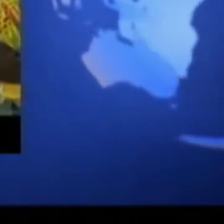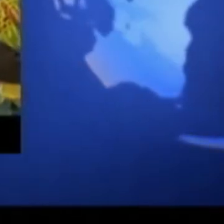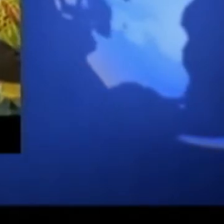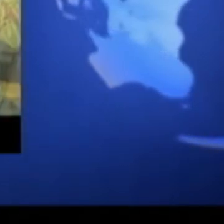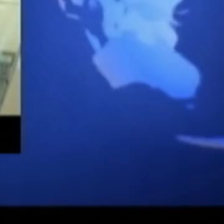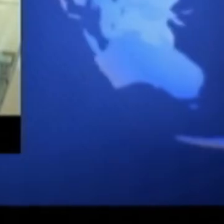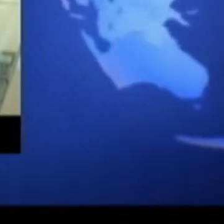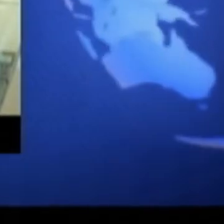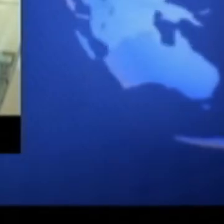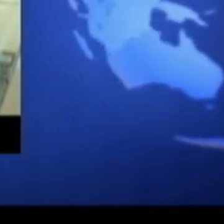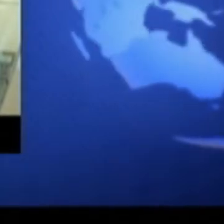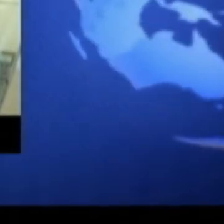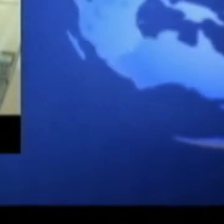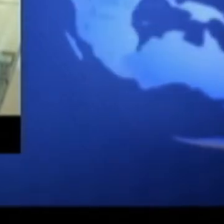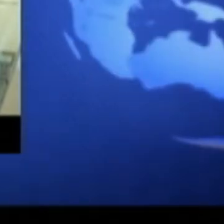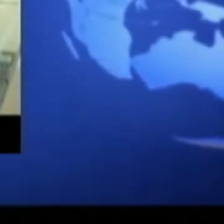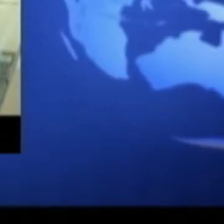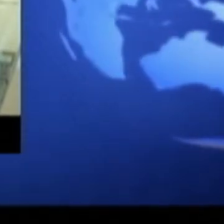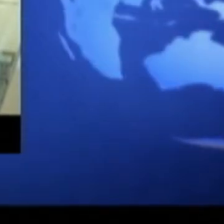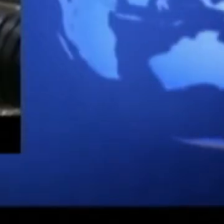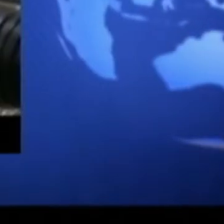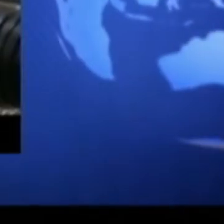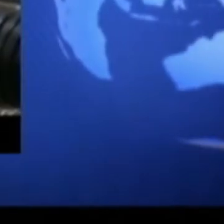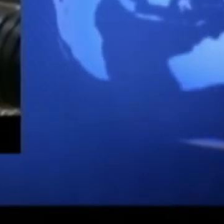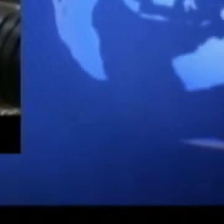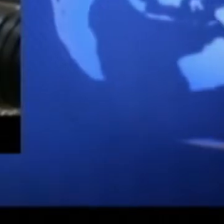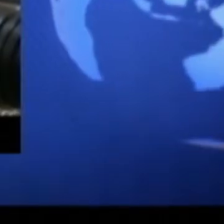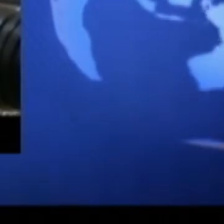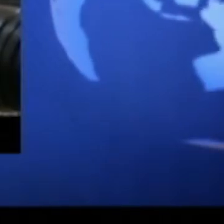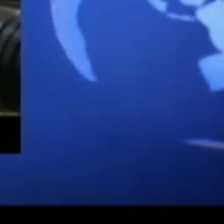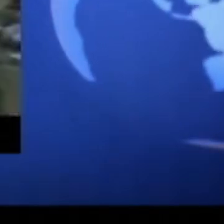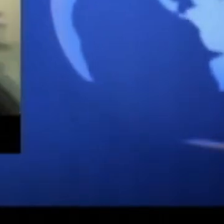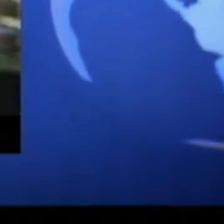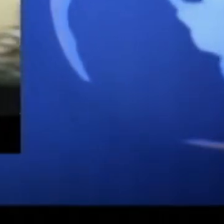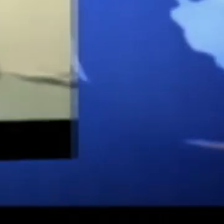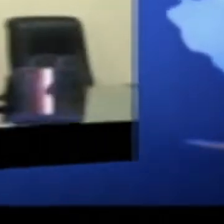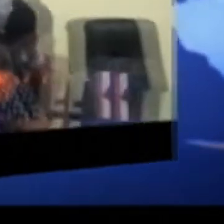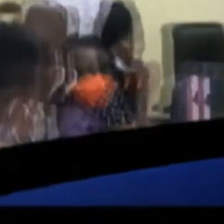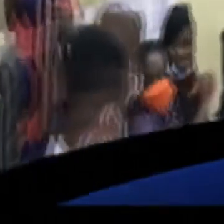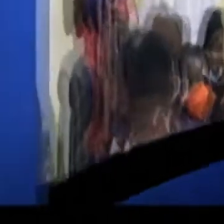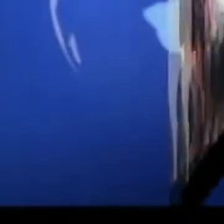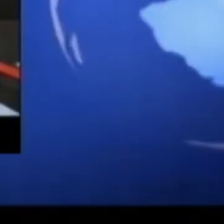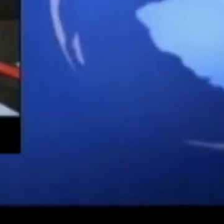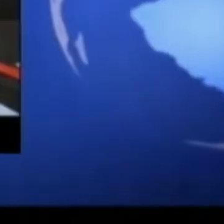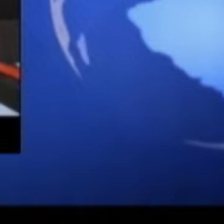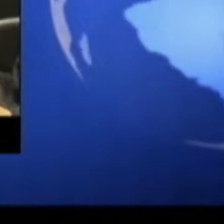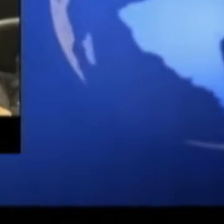federal government orders reopening of unity schools across the nation.